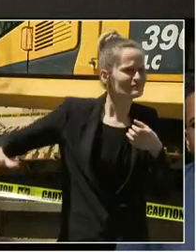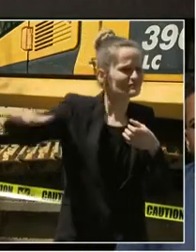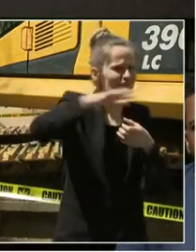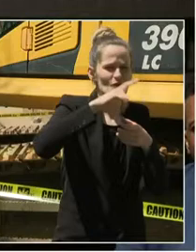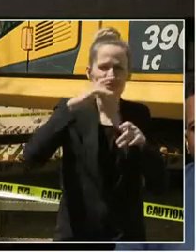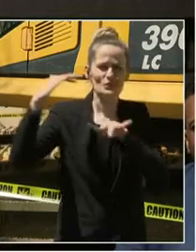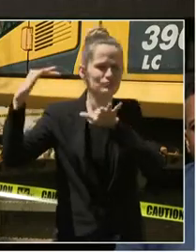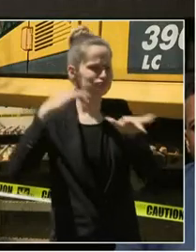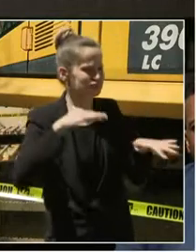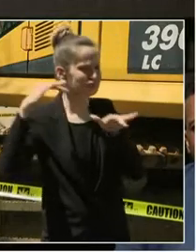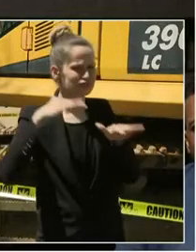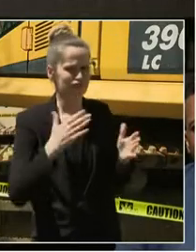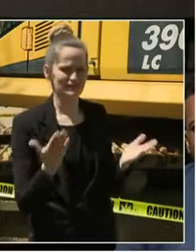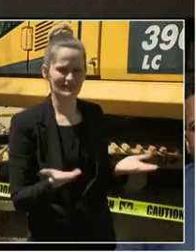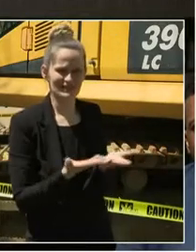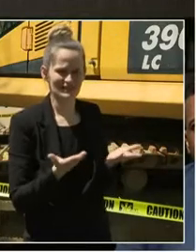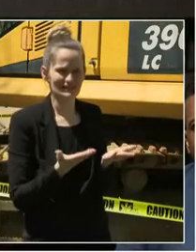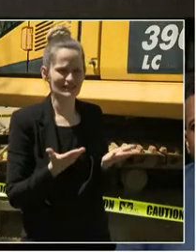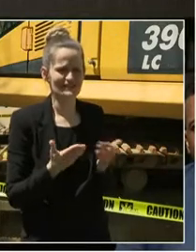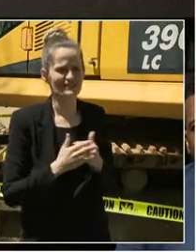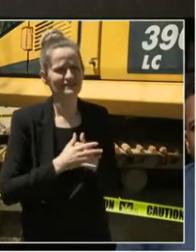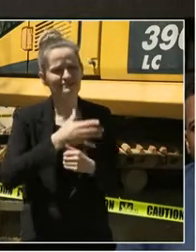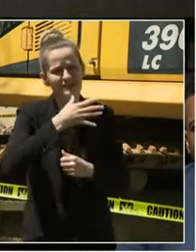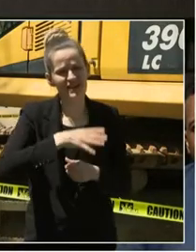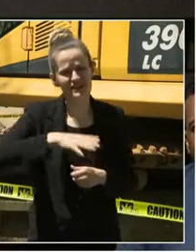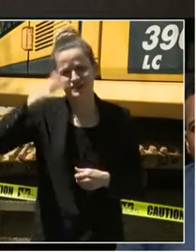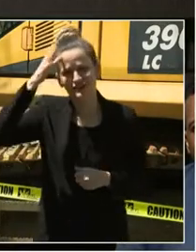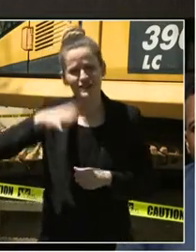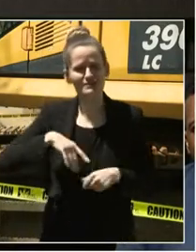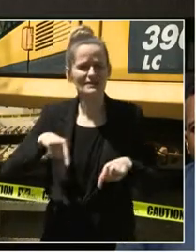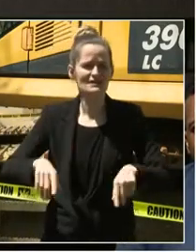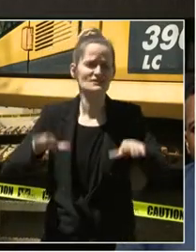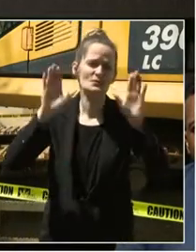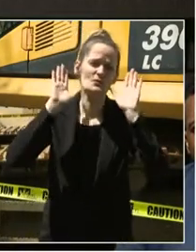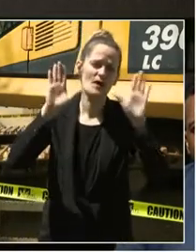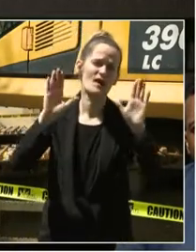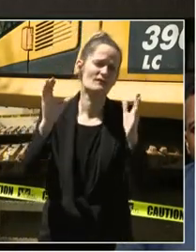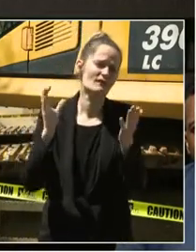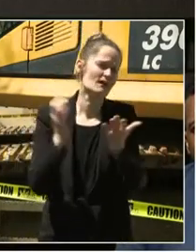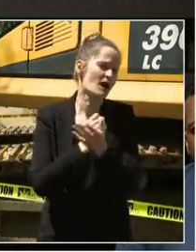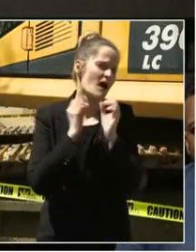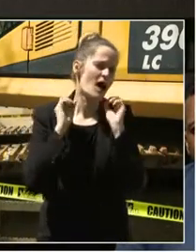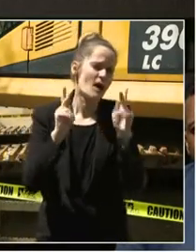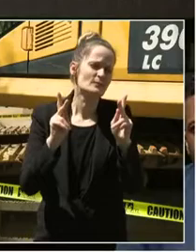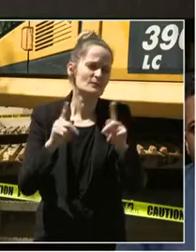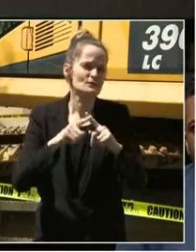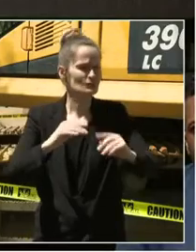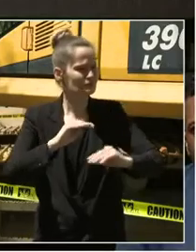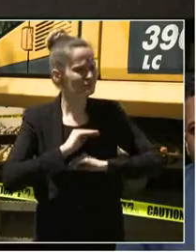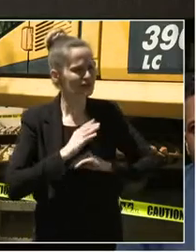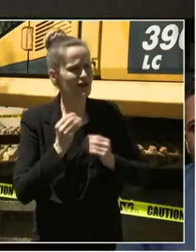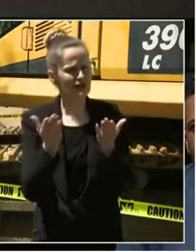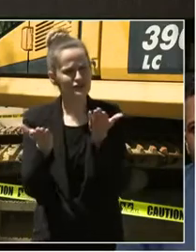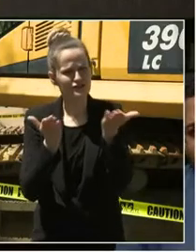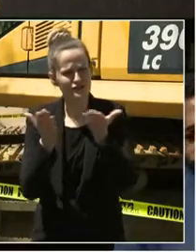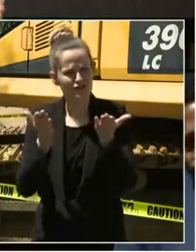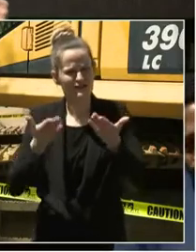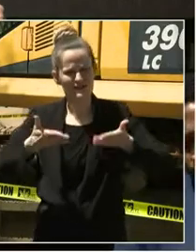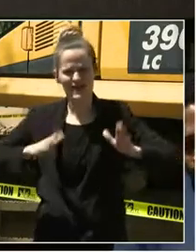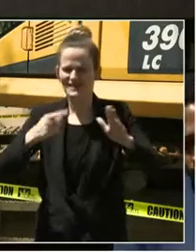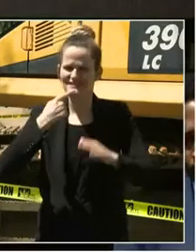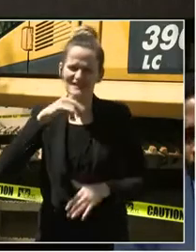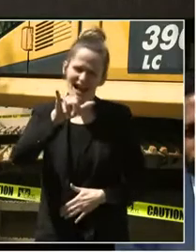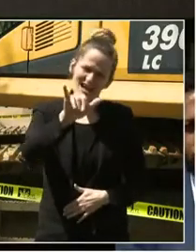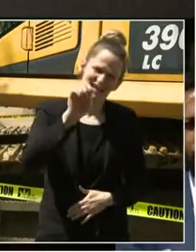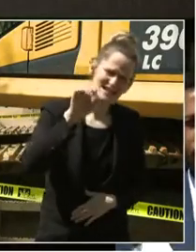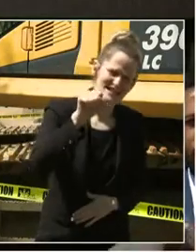wonderful, wonderful opportunity for people to be served the way they should be served. So let's all say yes. Thank you so much